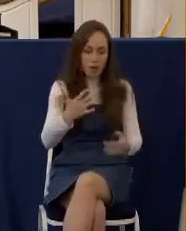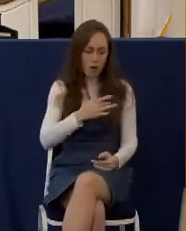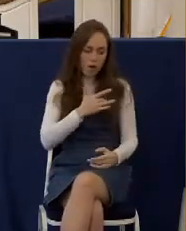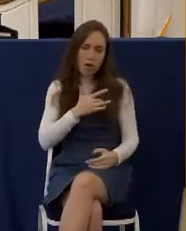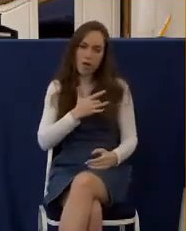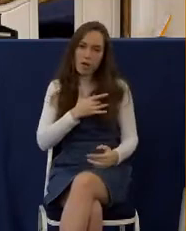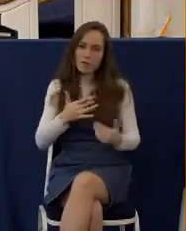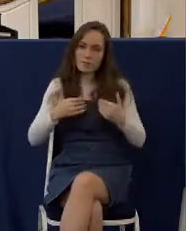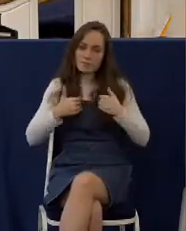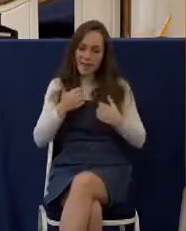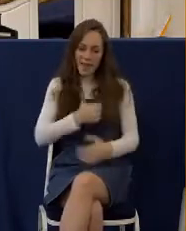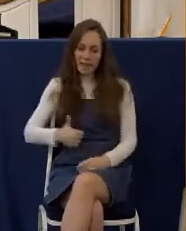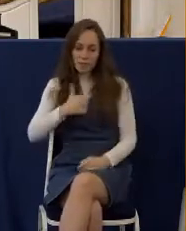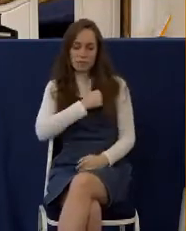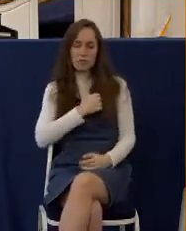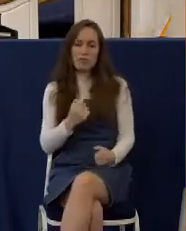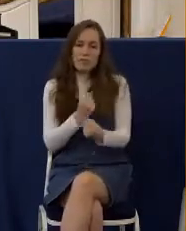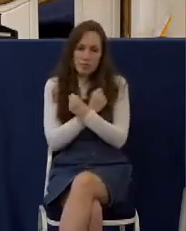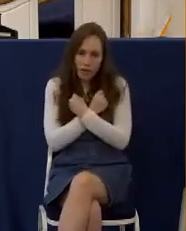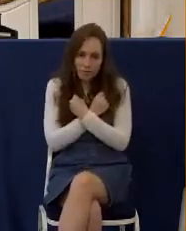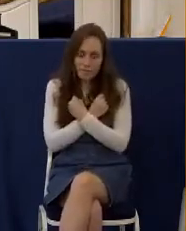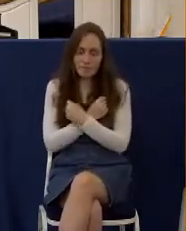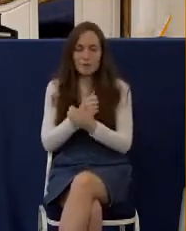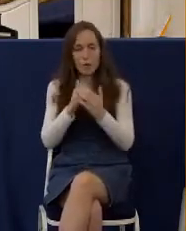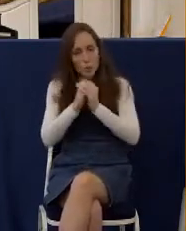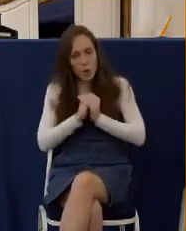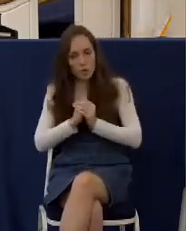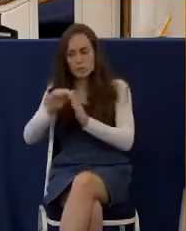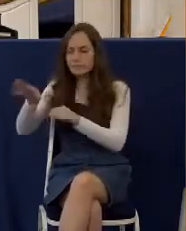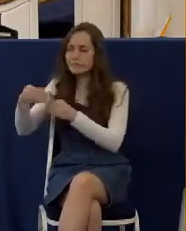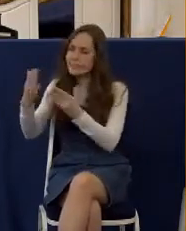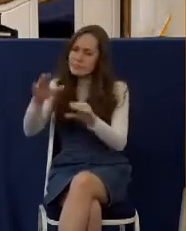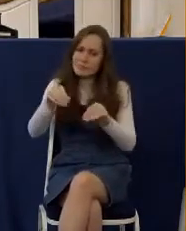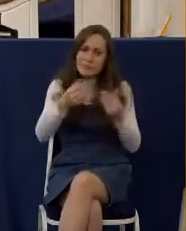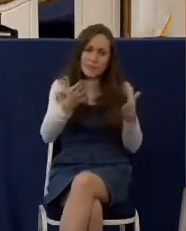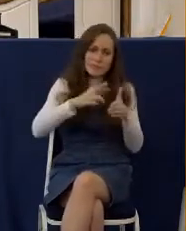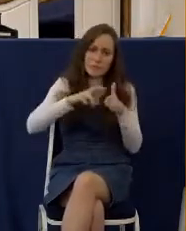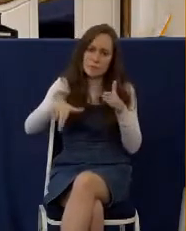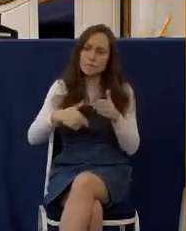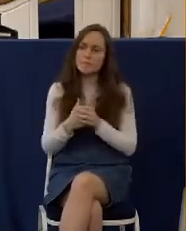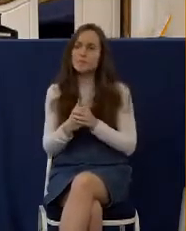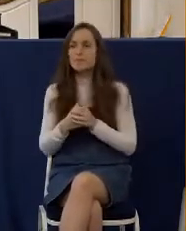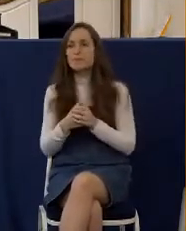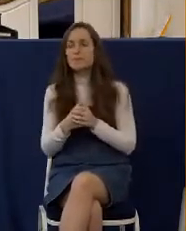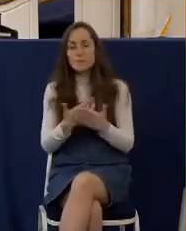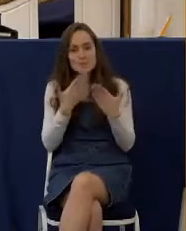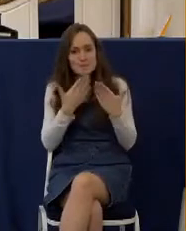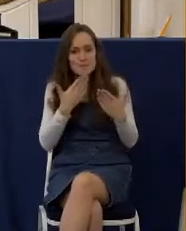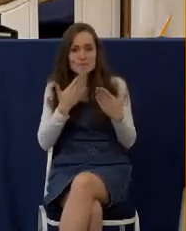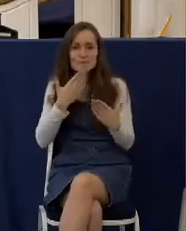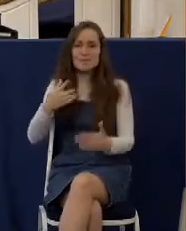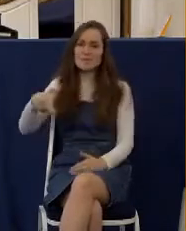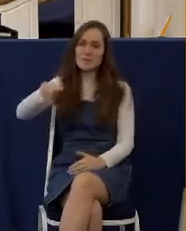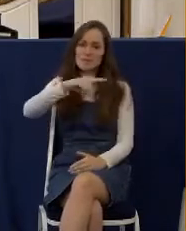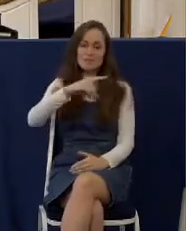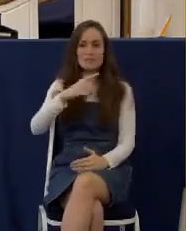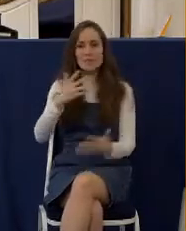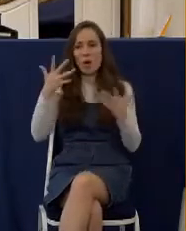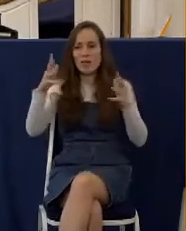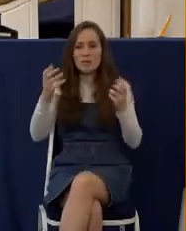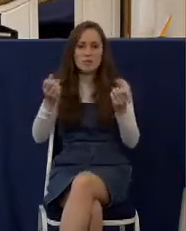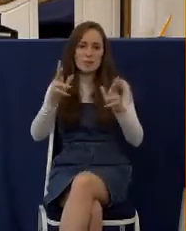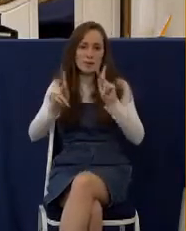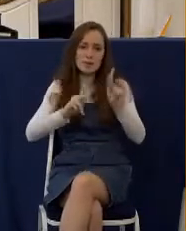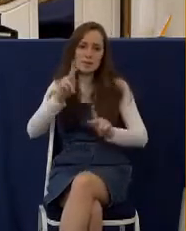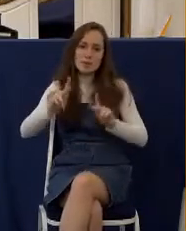of worship. So I want to thank you for your already many here that do